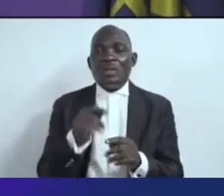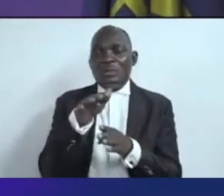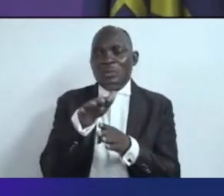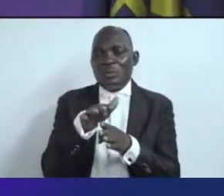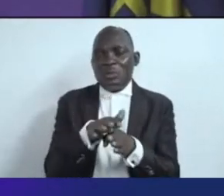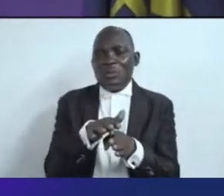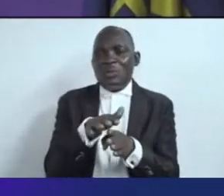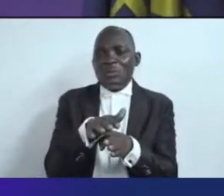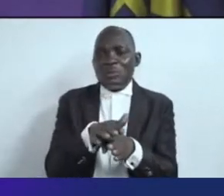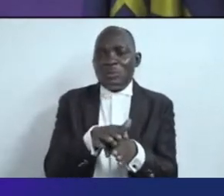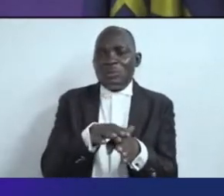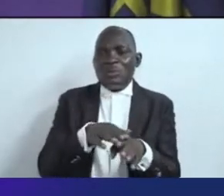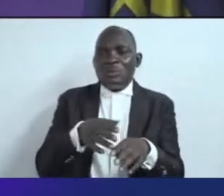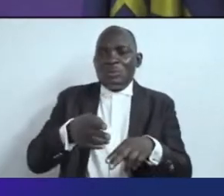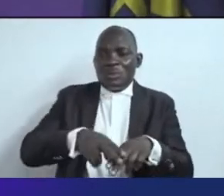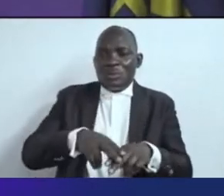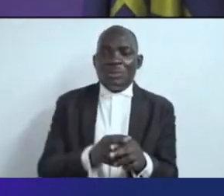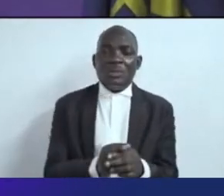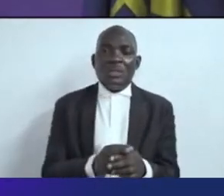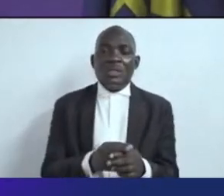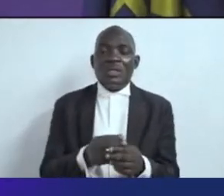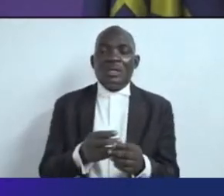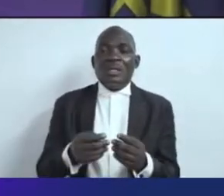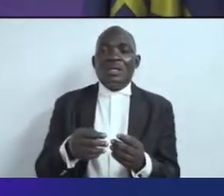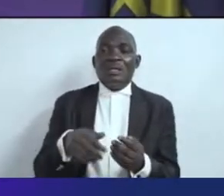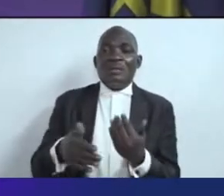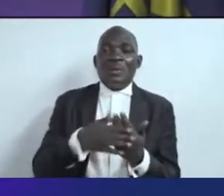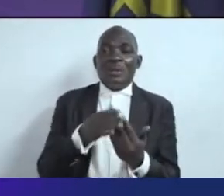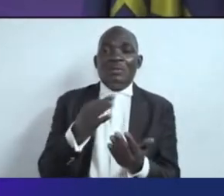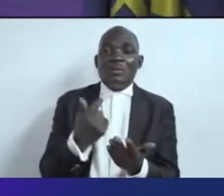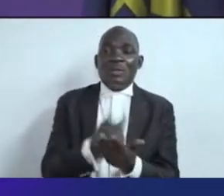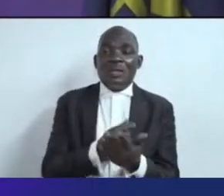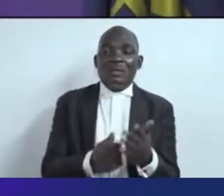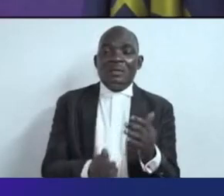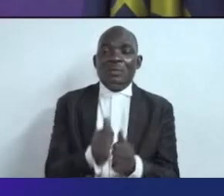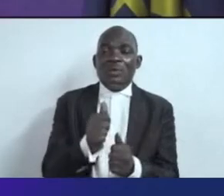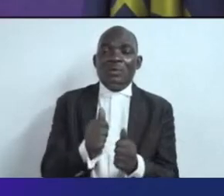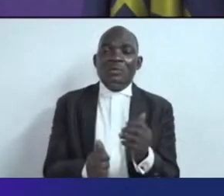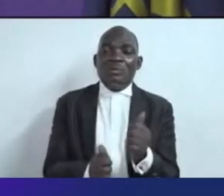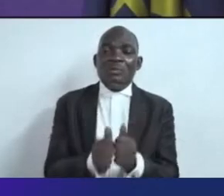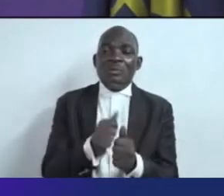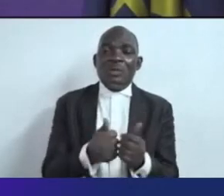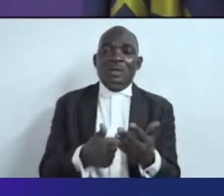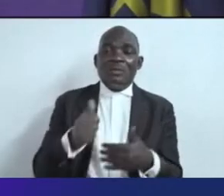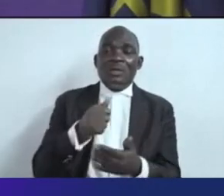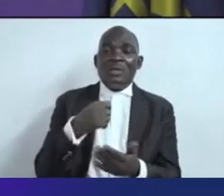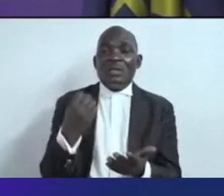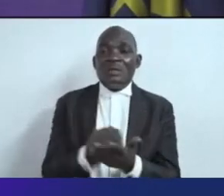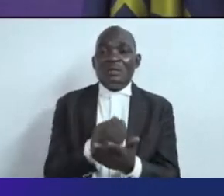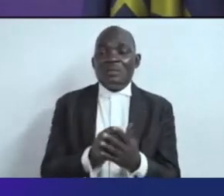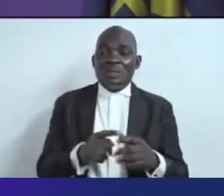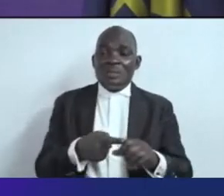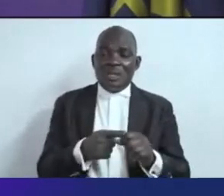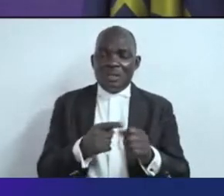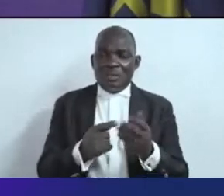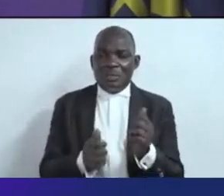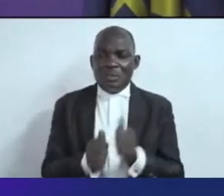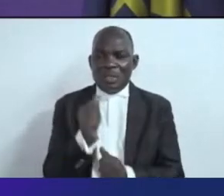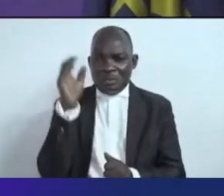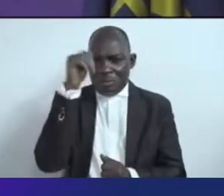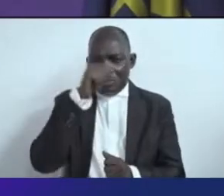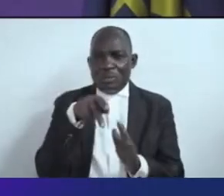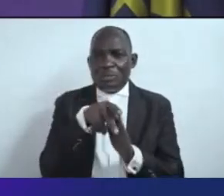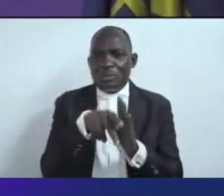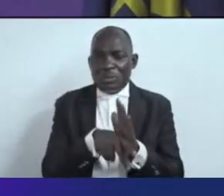pace. Central banks in major advanced economies have begun the much-anticipated policy